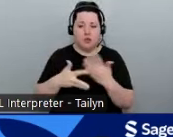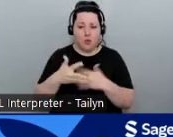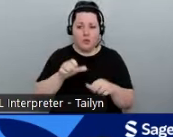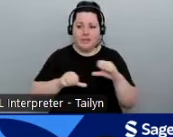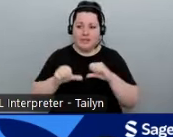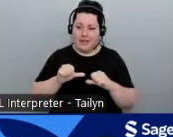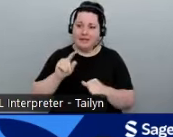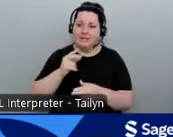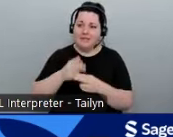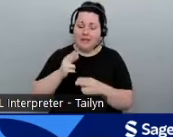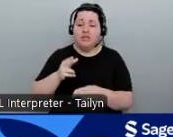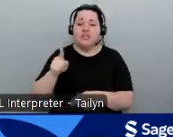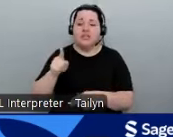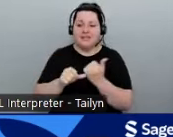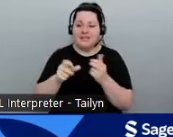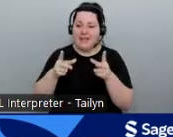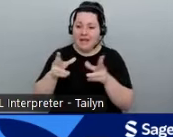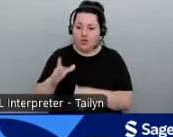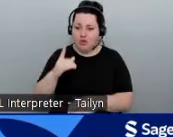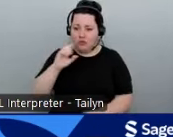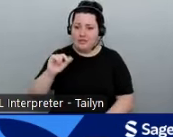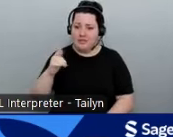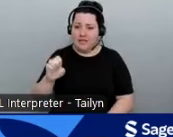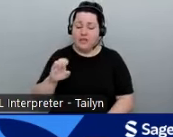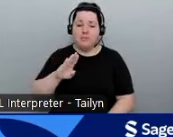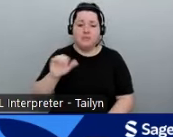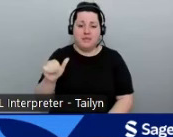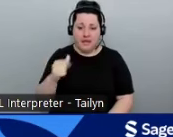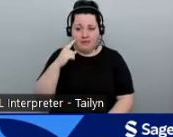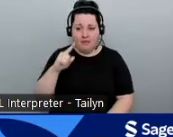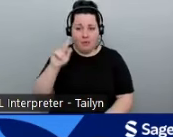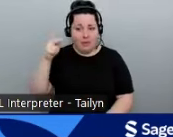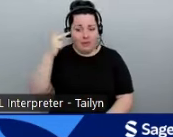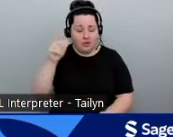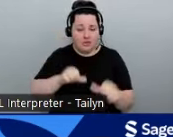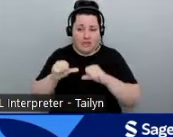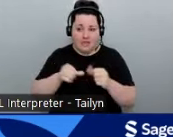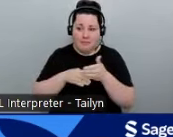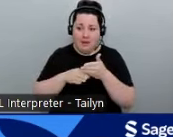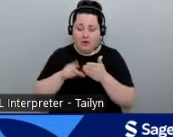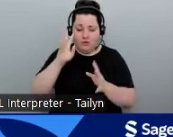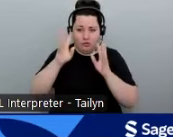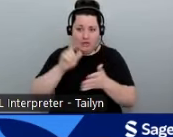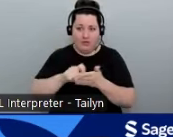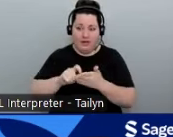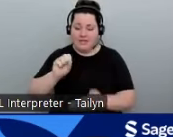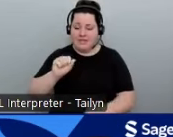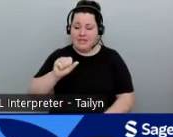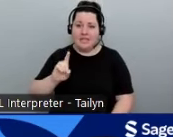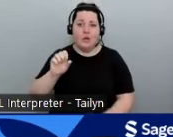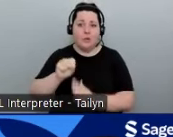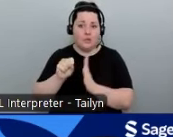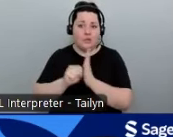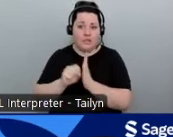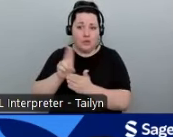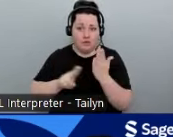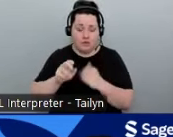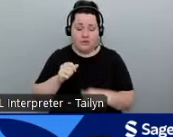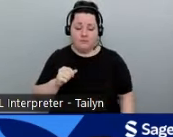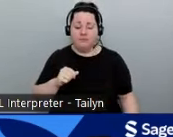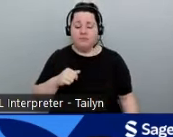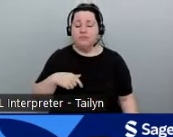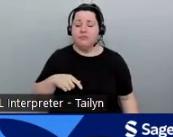Sage. She earned her BA in political science with a minor in creative writing at San Diego State University. While in university, she was a